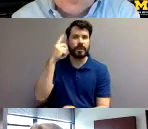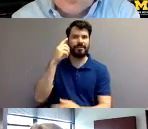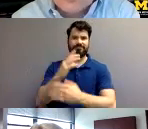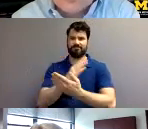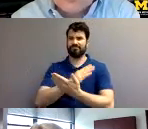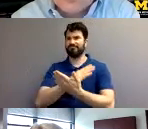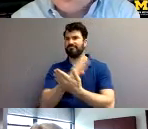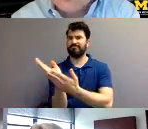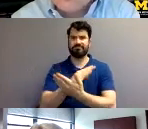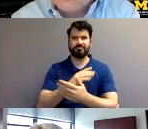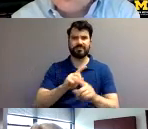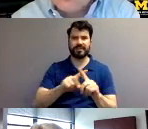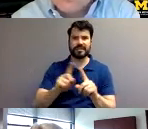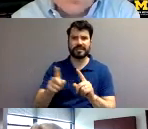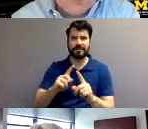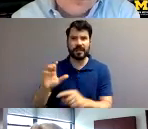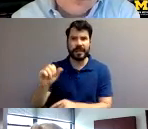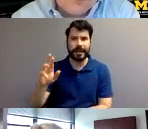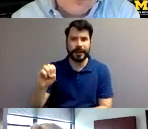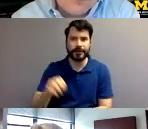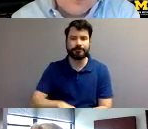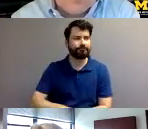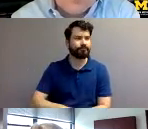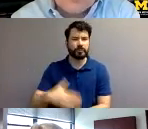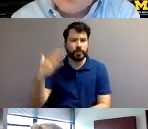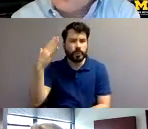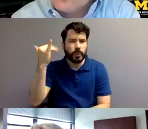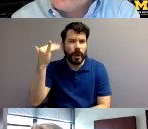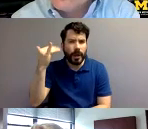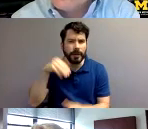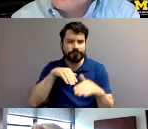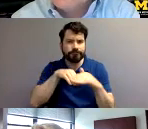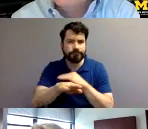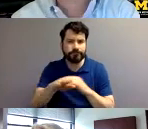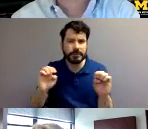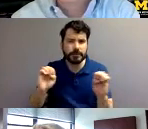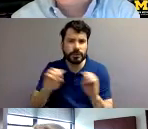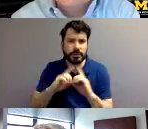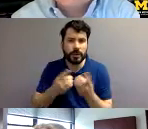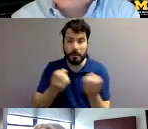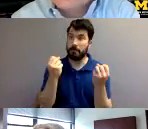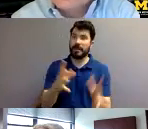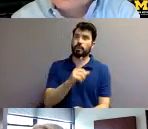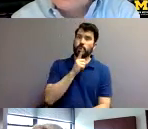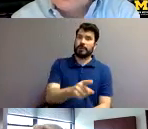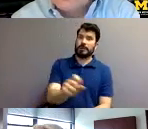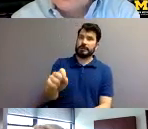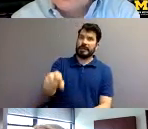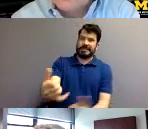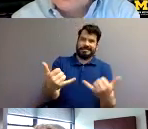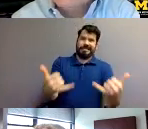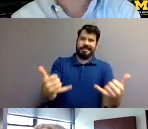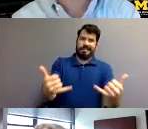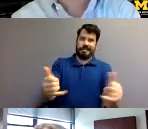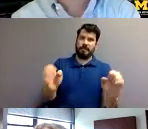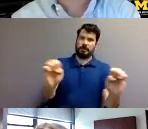about what are the reasons why patients are presenting to our emergency department. Many of them are true emergencies where that urgent care is needed. But I